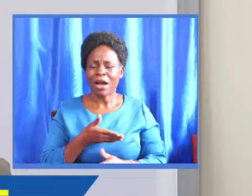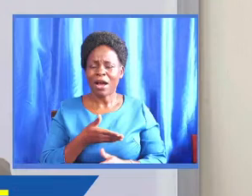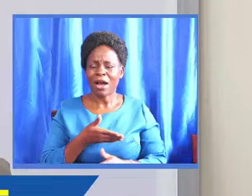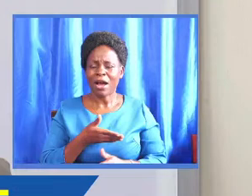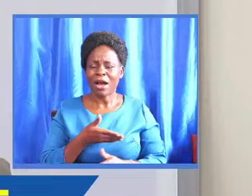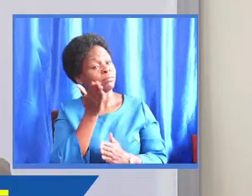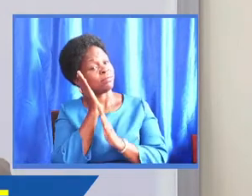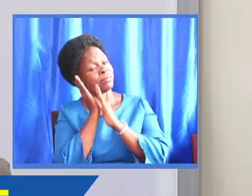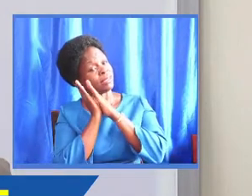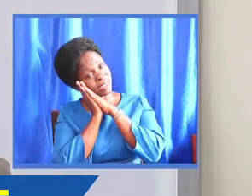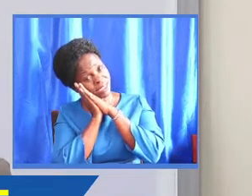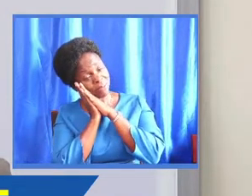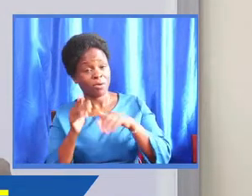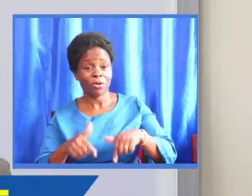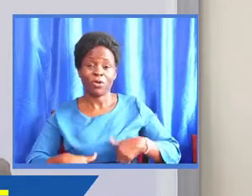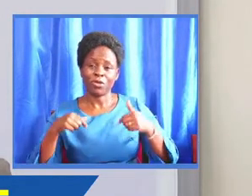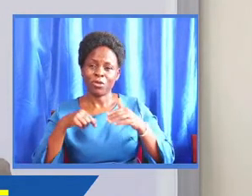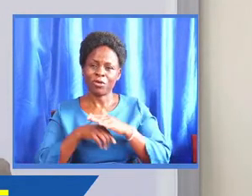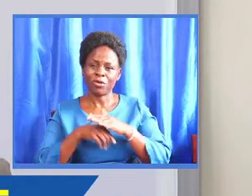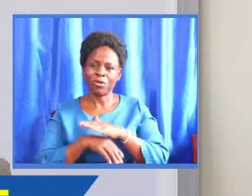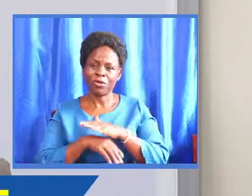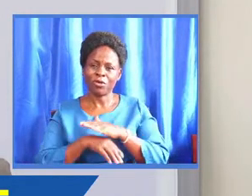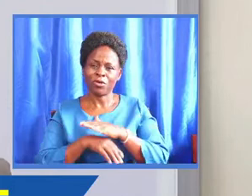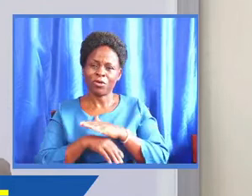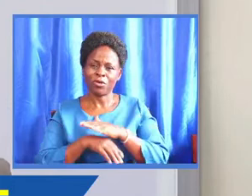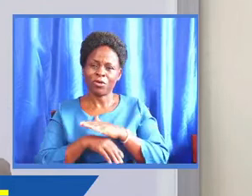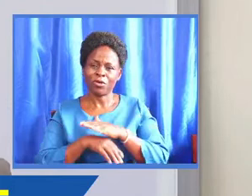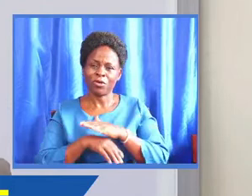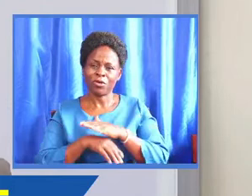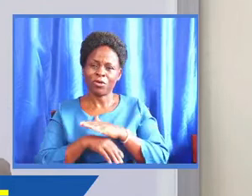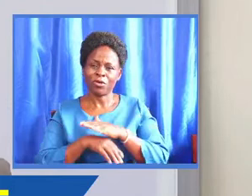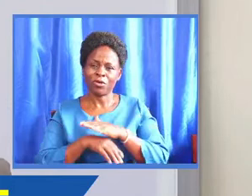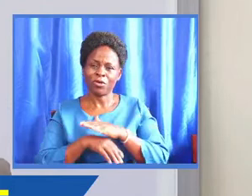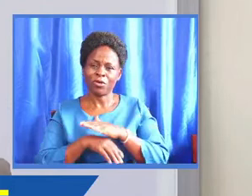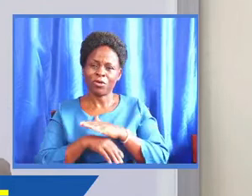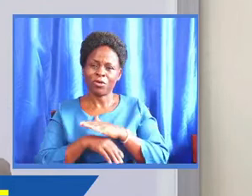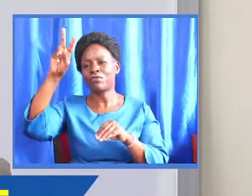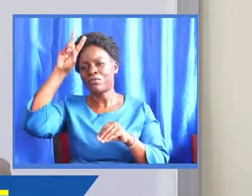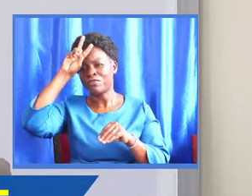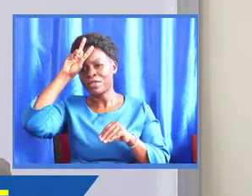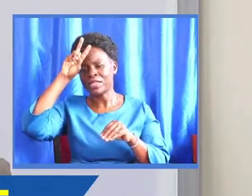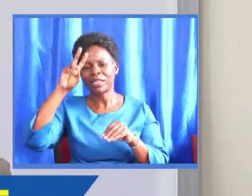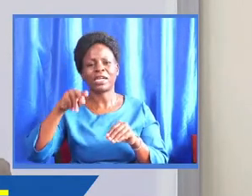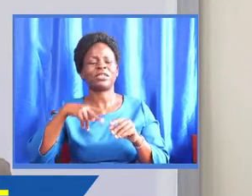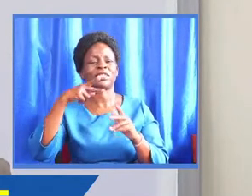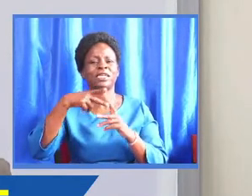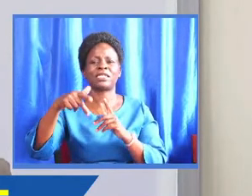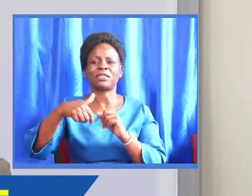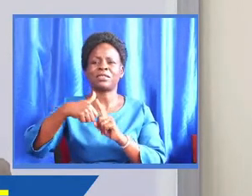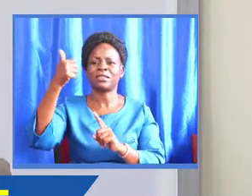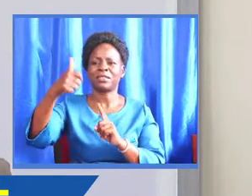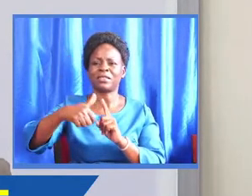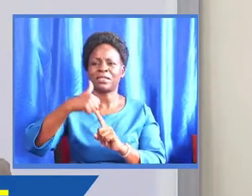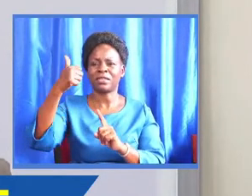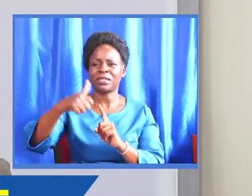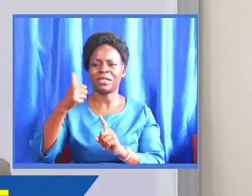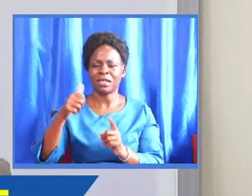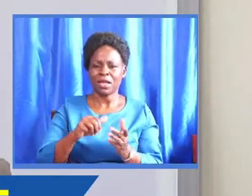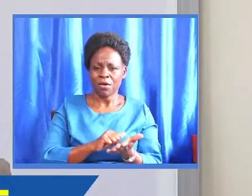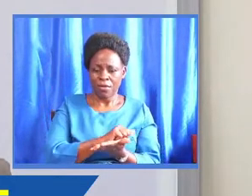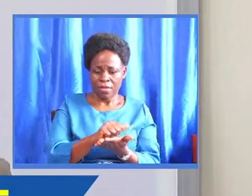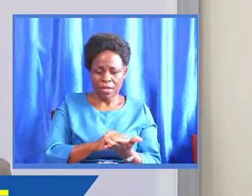in. You leave it, possibly take the advice and go to a rural area, and you let it out. Now, the nature of